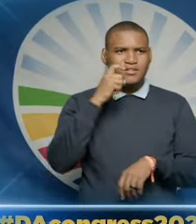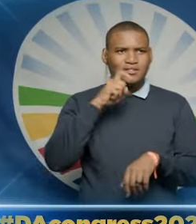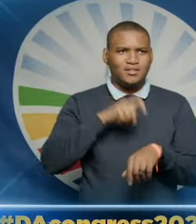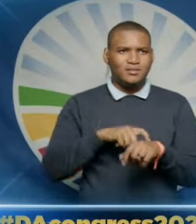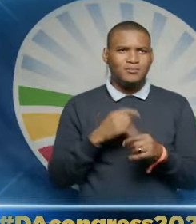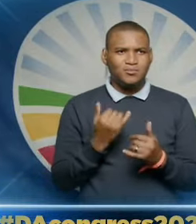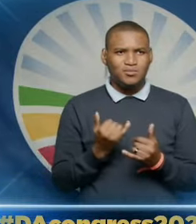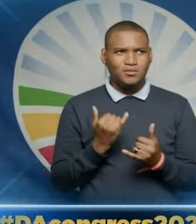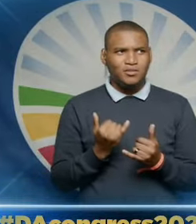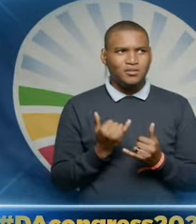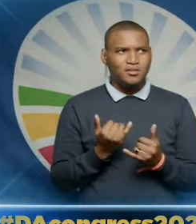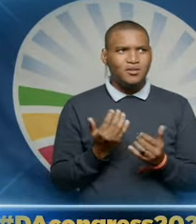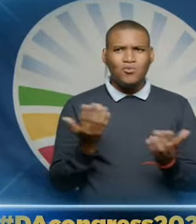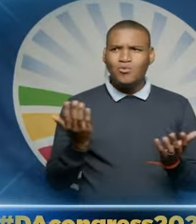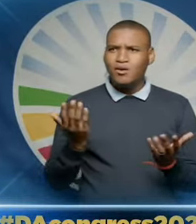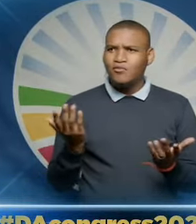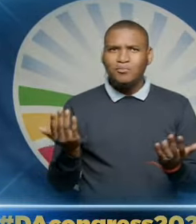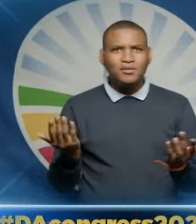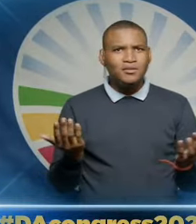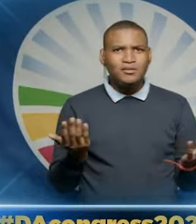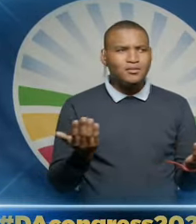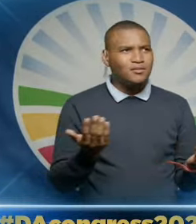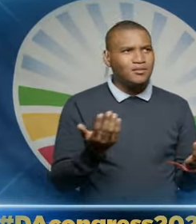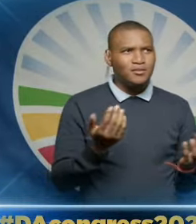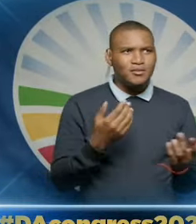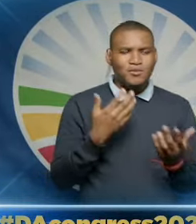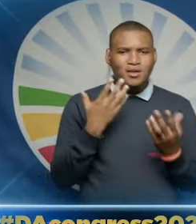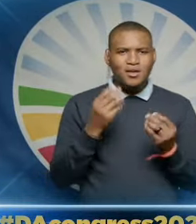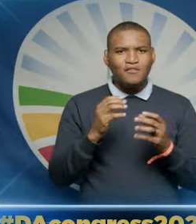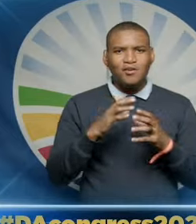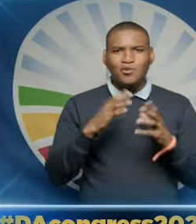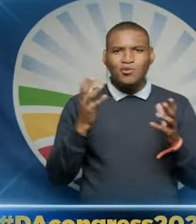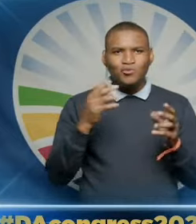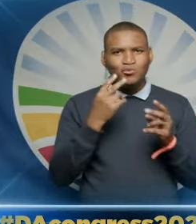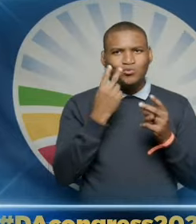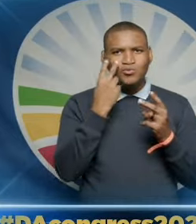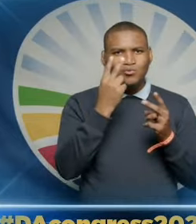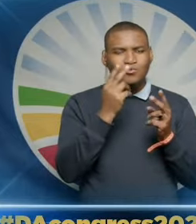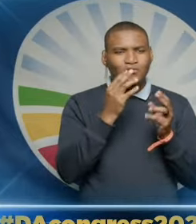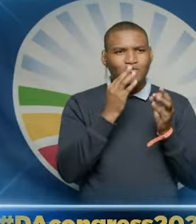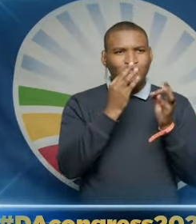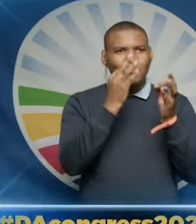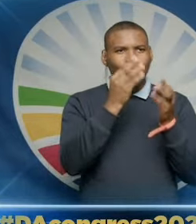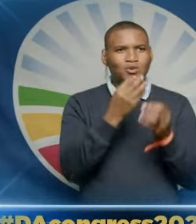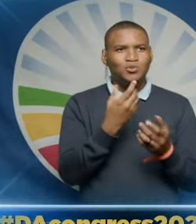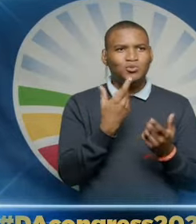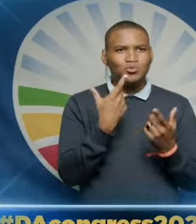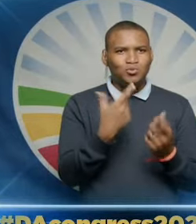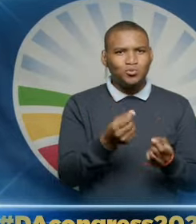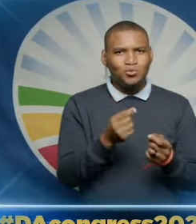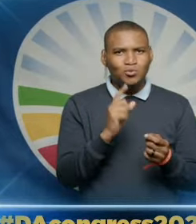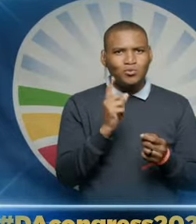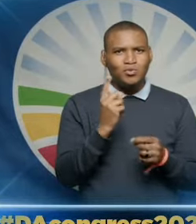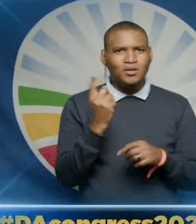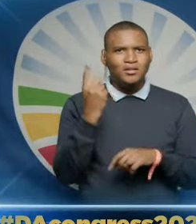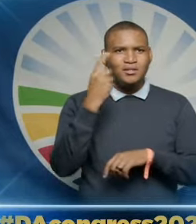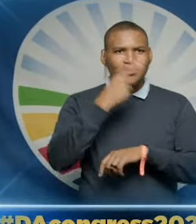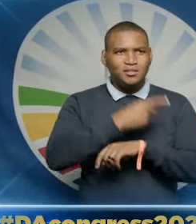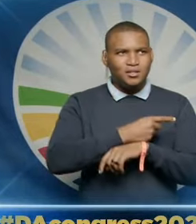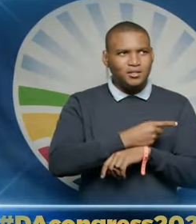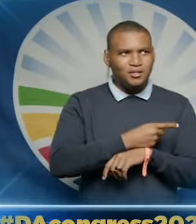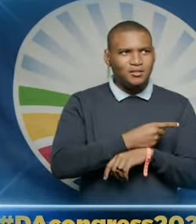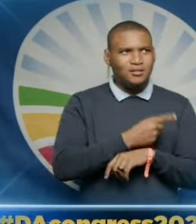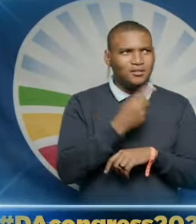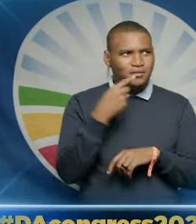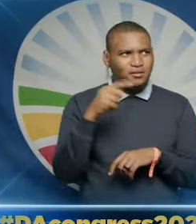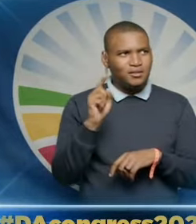today. Where have you been? You have a lot to look forward to. What a day it's been so far, right,